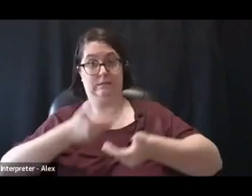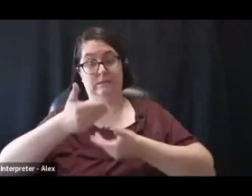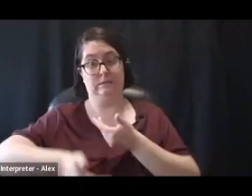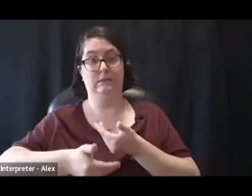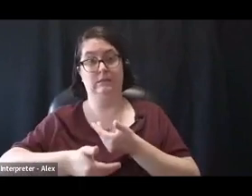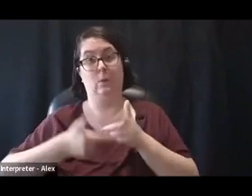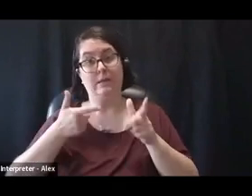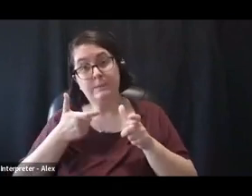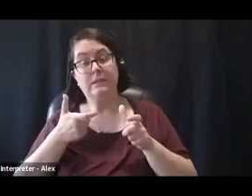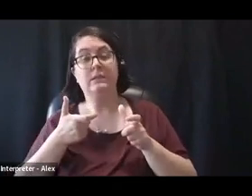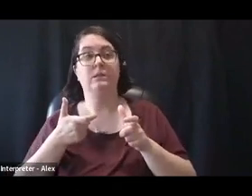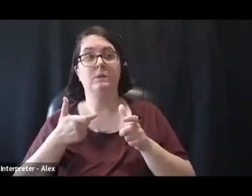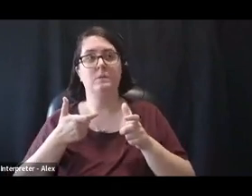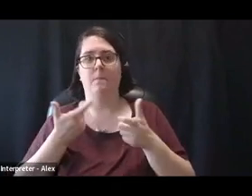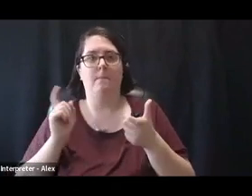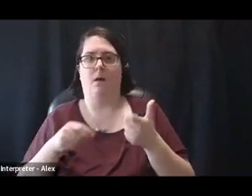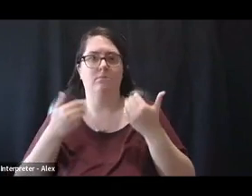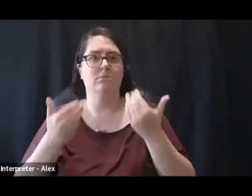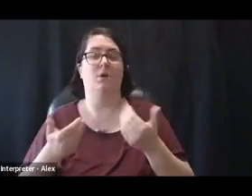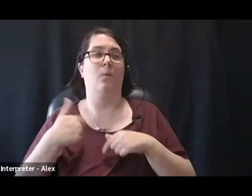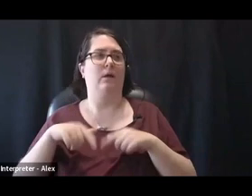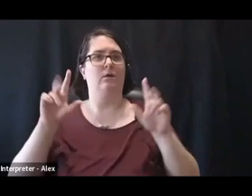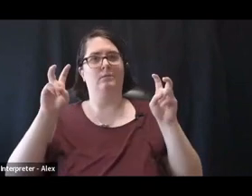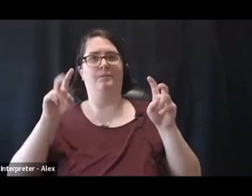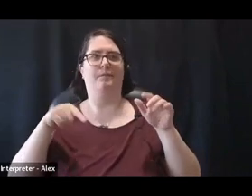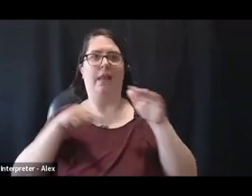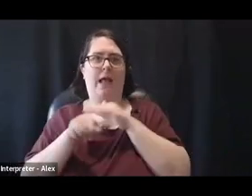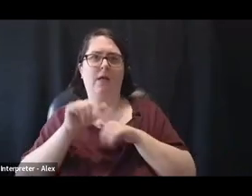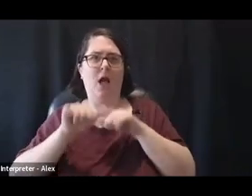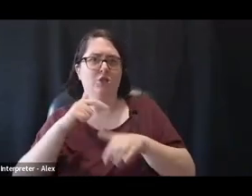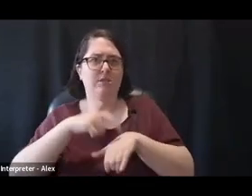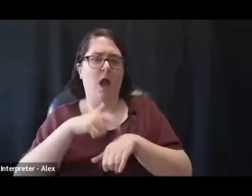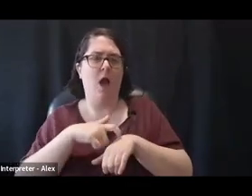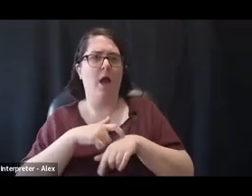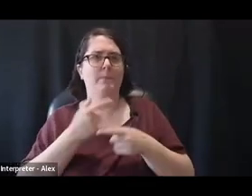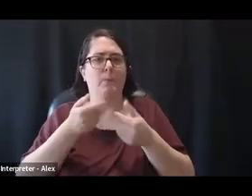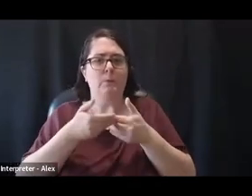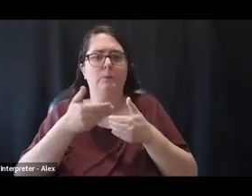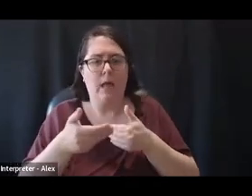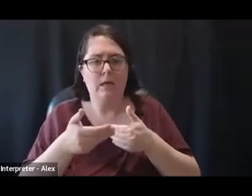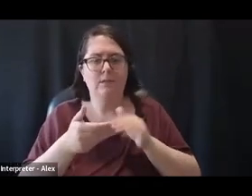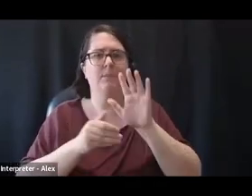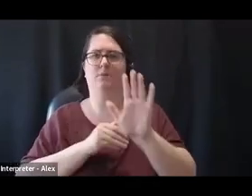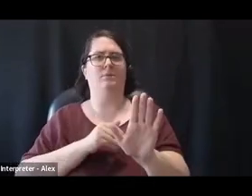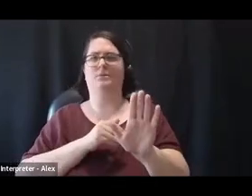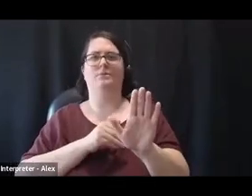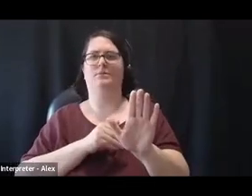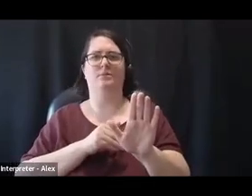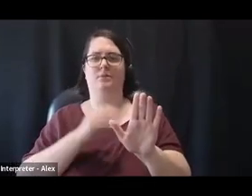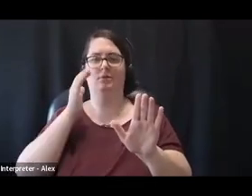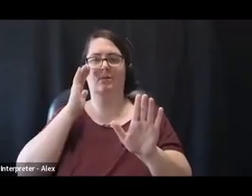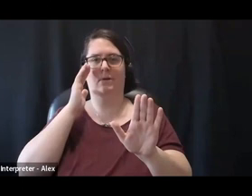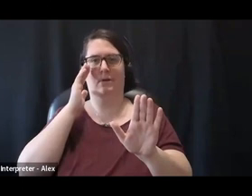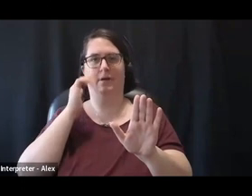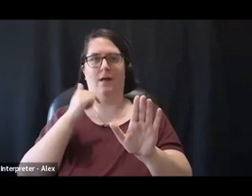happen. And, you know, we're talking about navigating uncertain times and like where we're going to go next. And I would say right away, the first place I'm going to go is